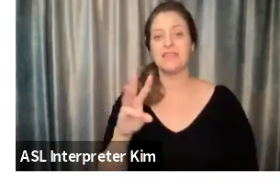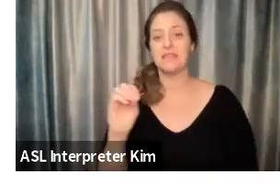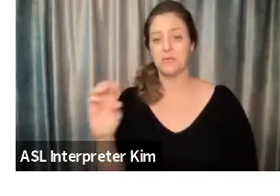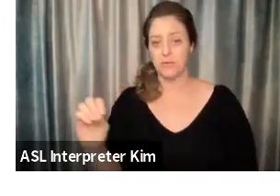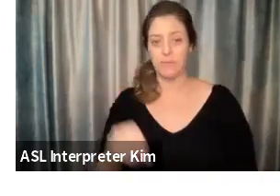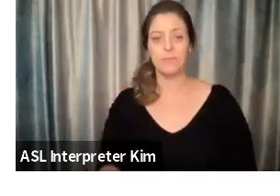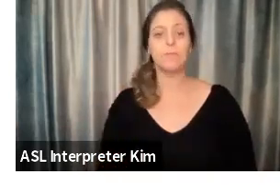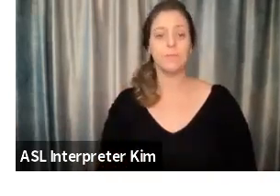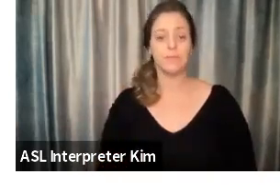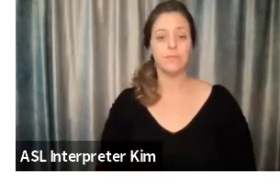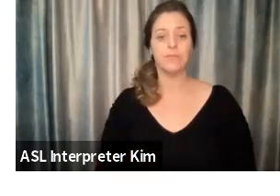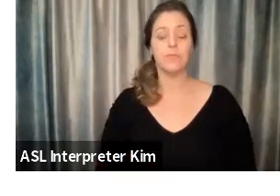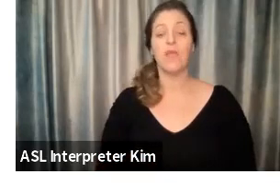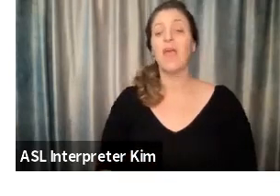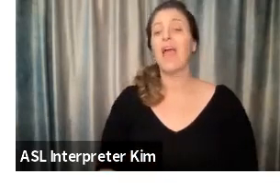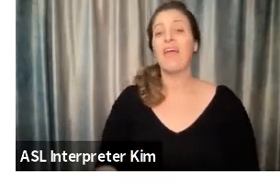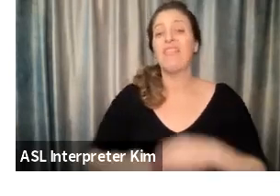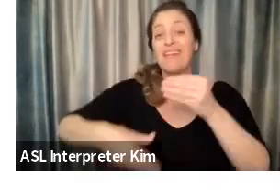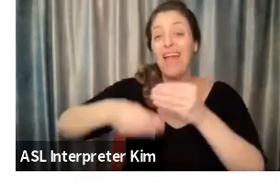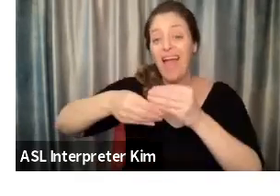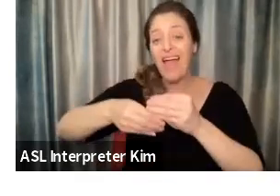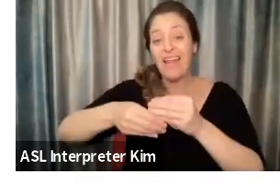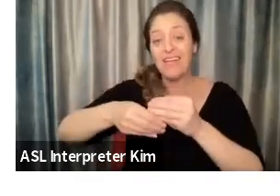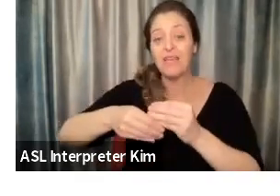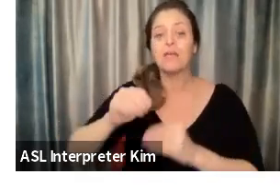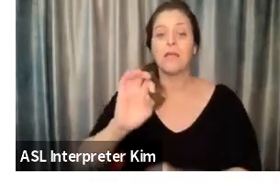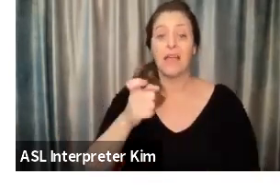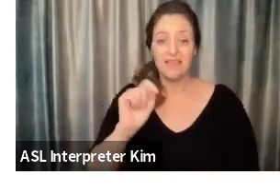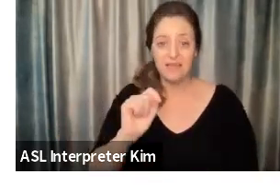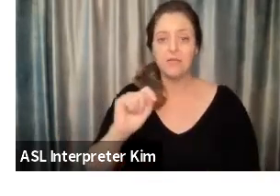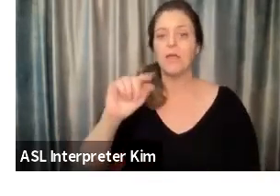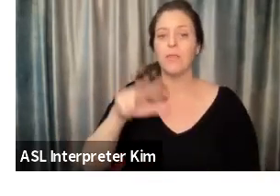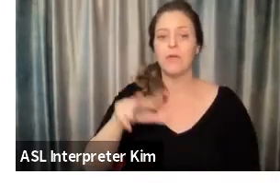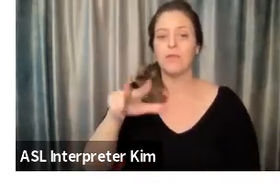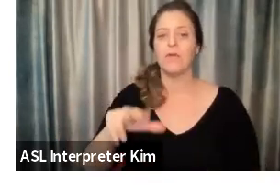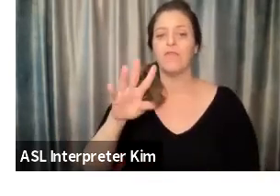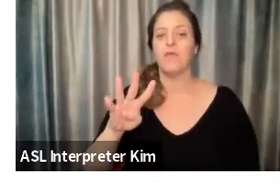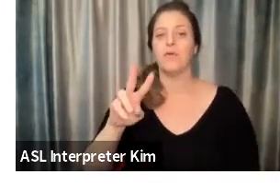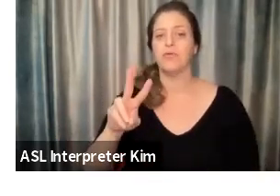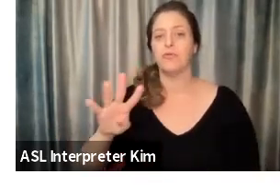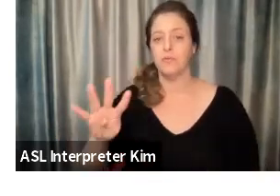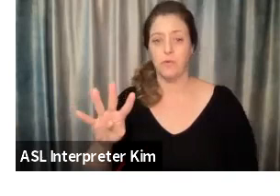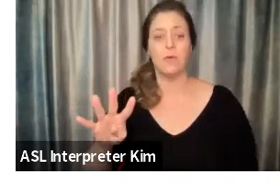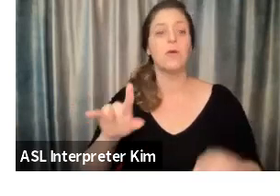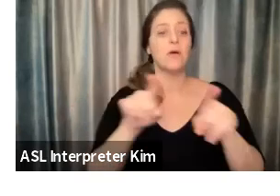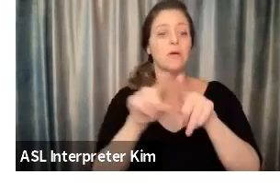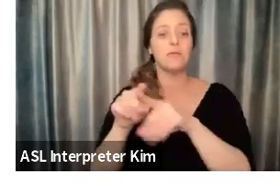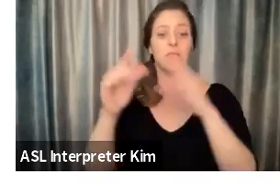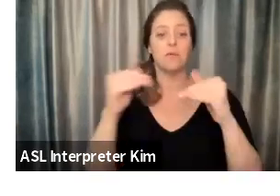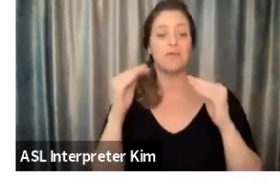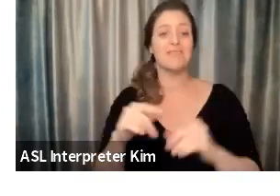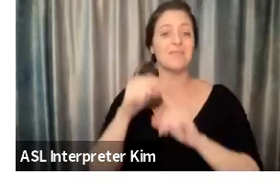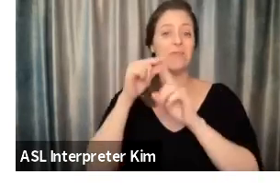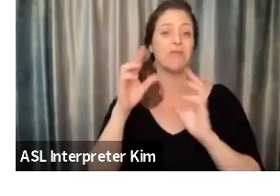916-566-1600, and then you would dial extension 33424. In addition to that, our special education department also has a